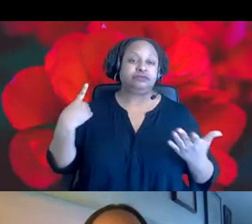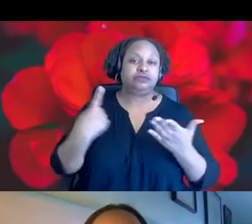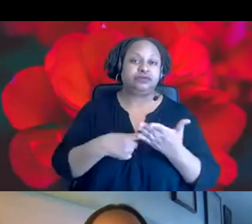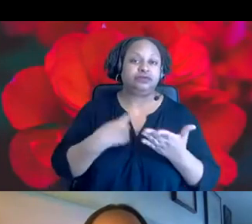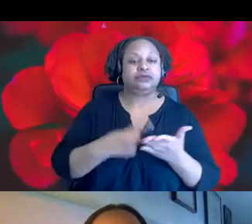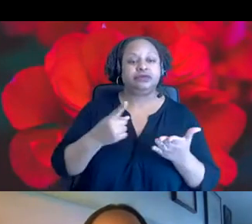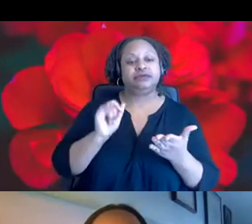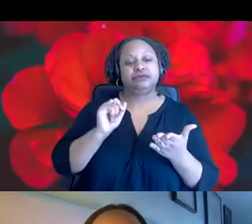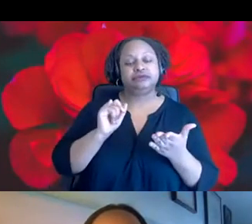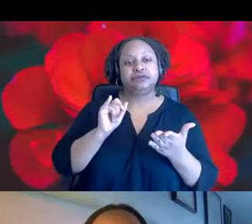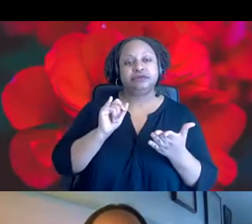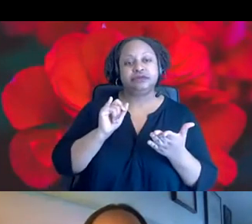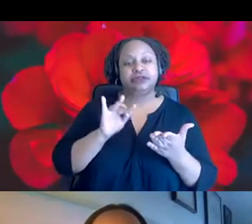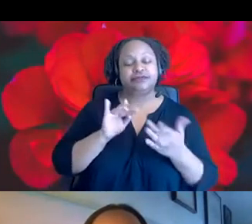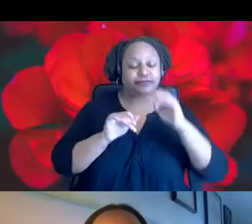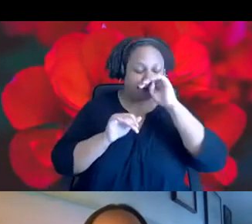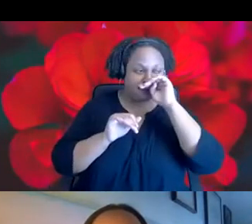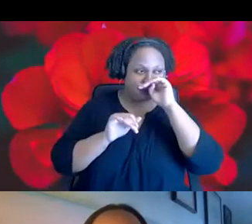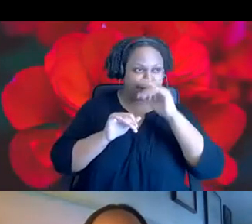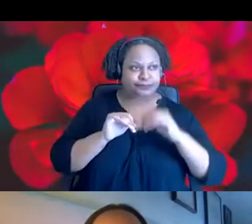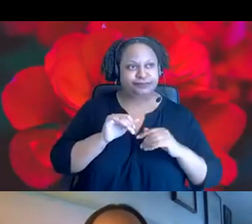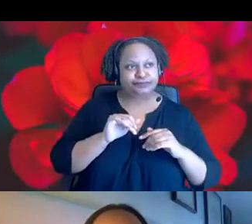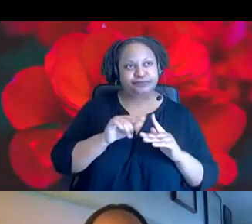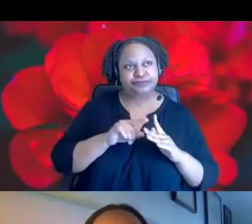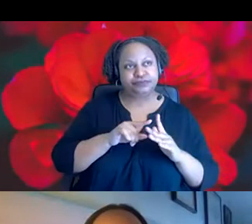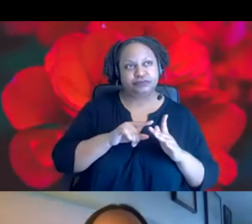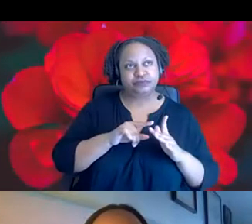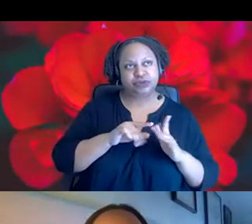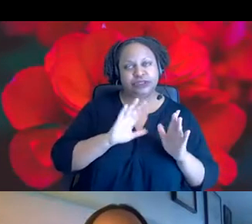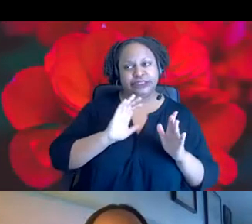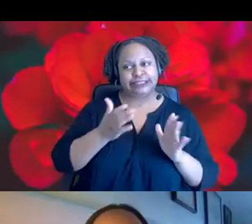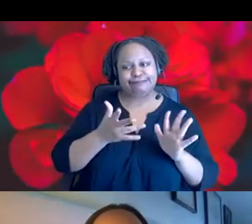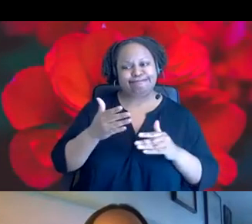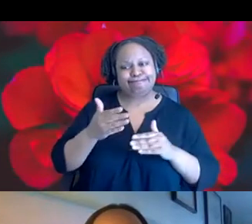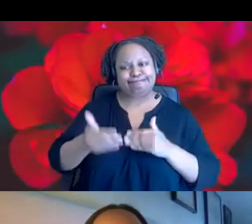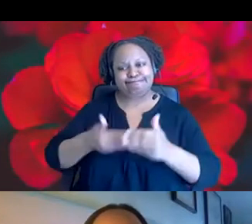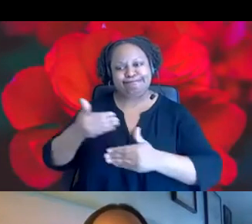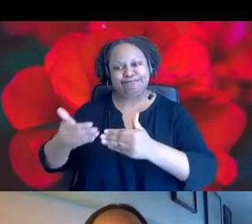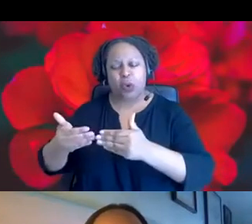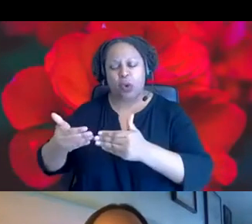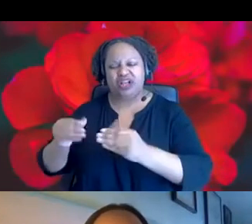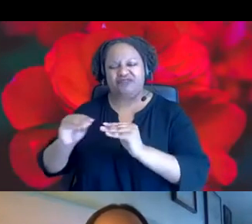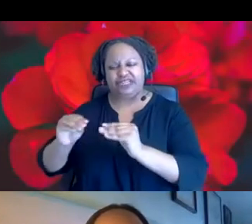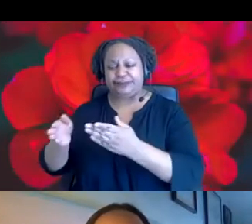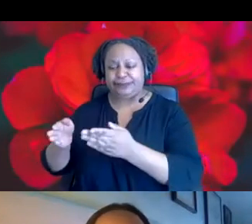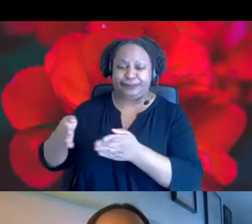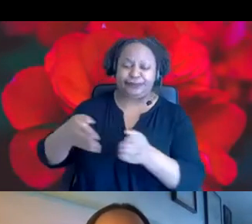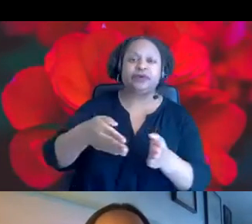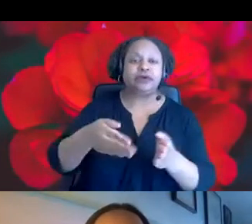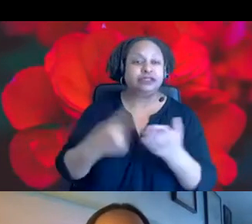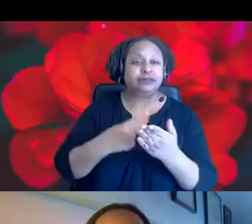things become more complicated for a hot minute, and we're in that hot minute,